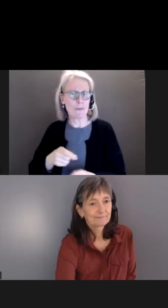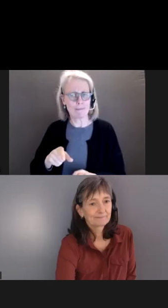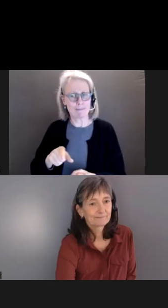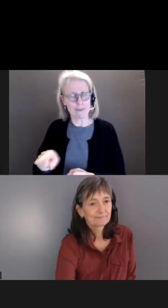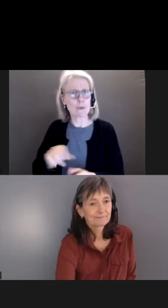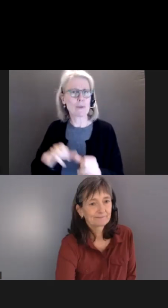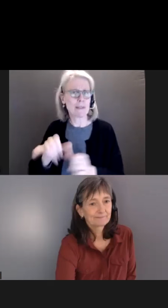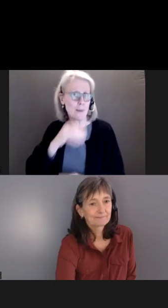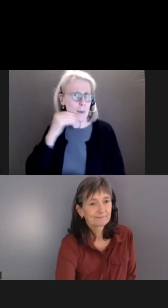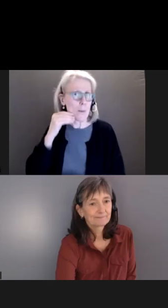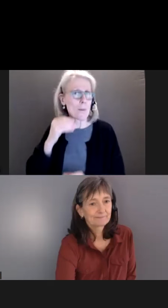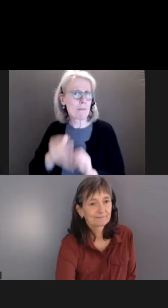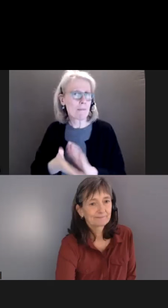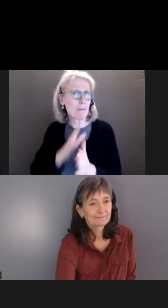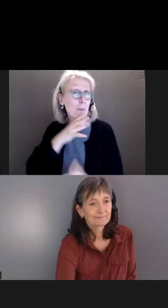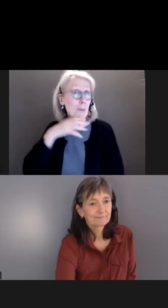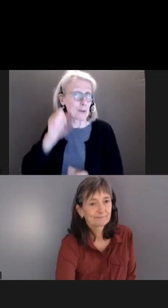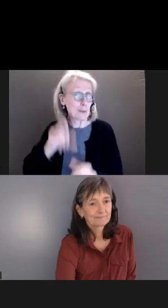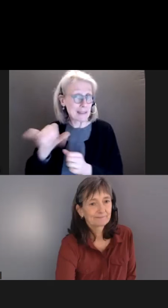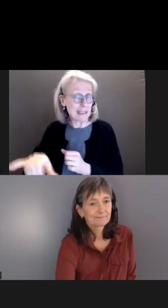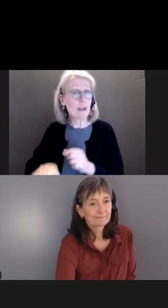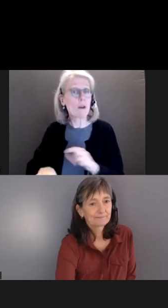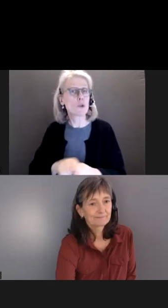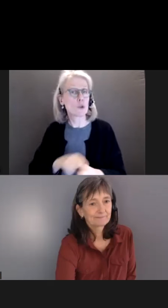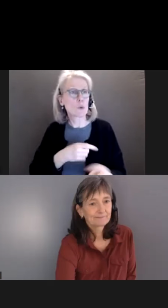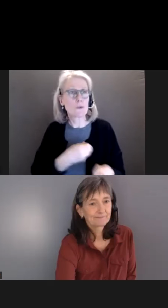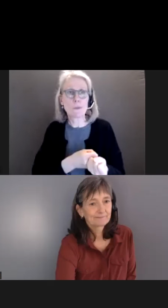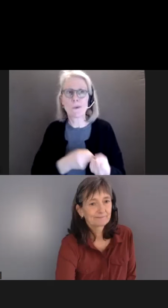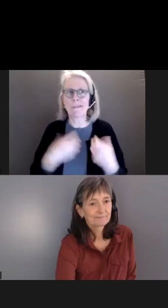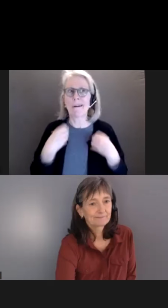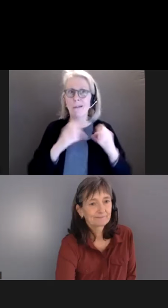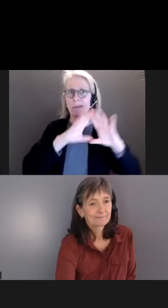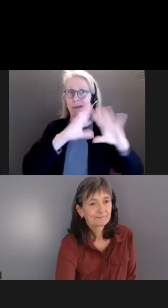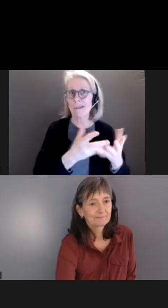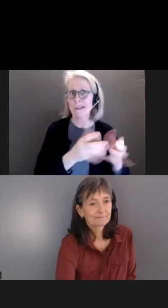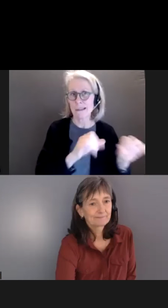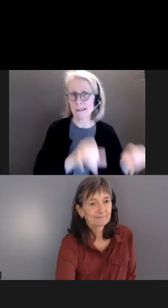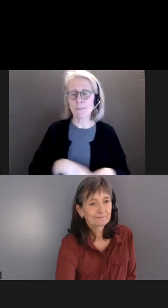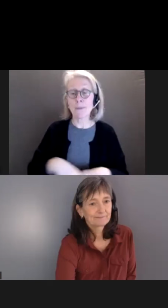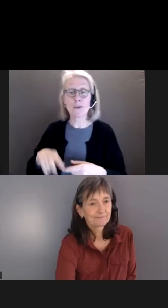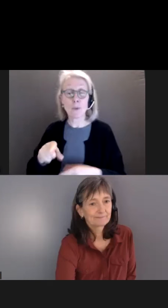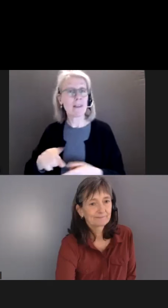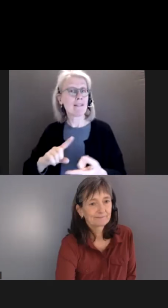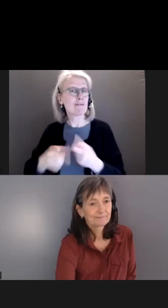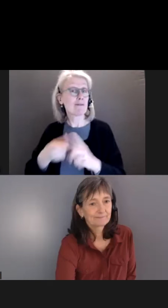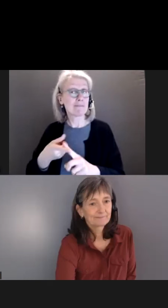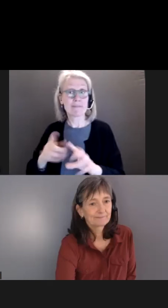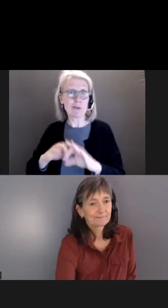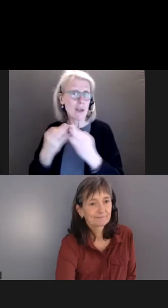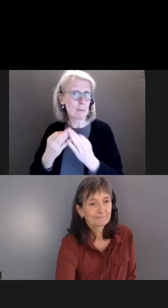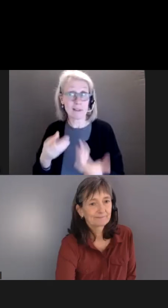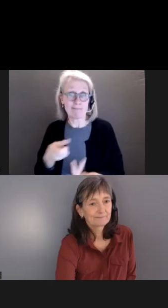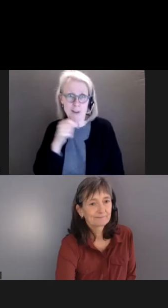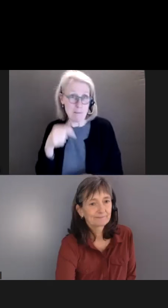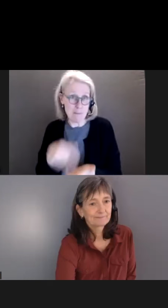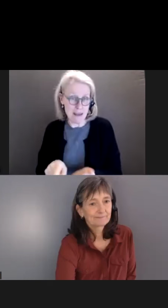overall sustainability of the healthcare system. So family and friends are the greatest source of ongoing support